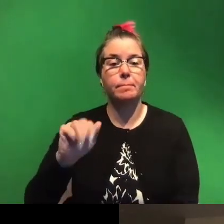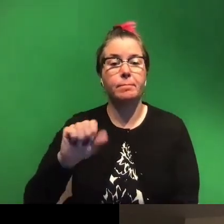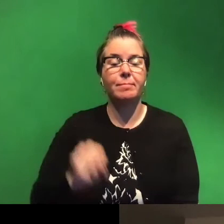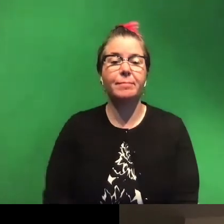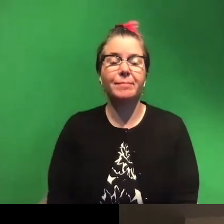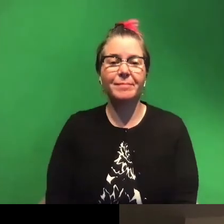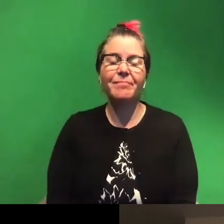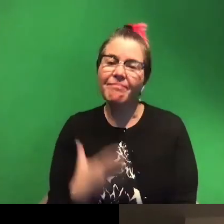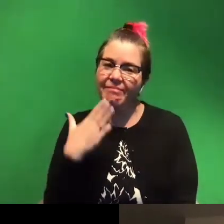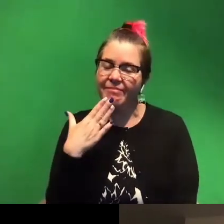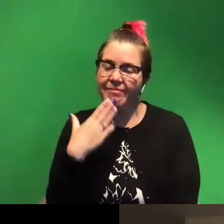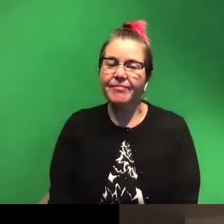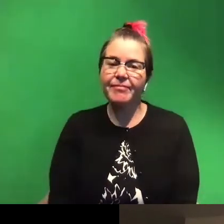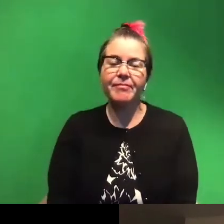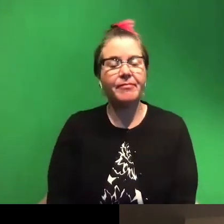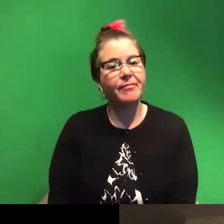Thank you.